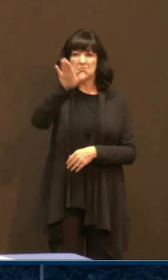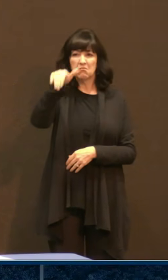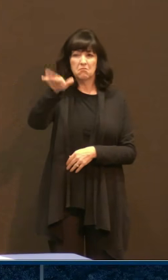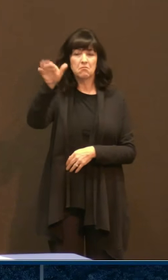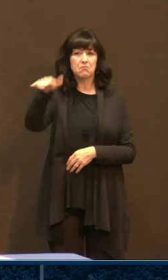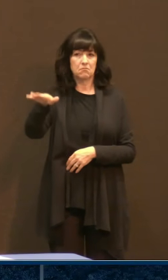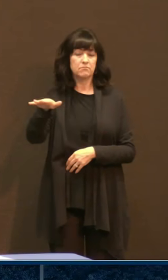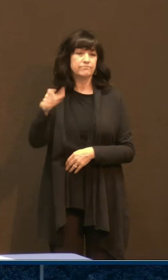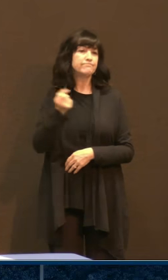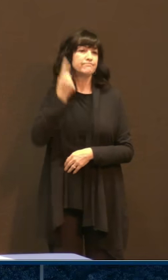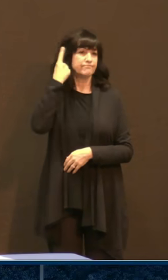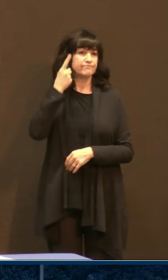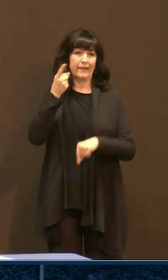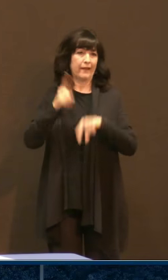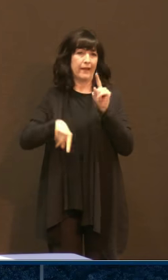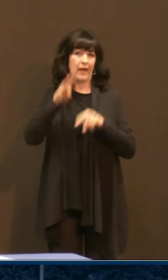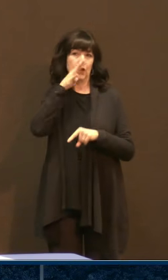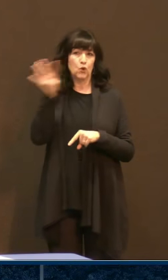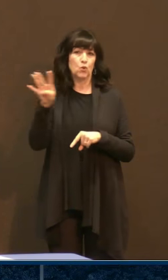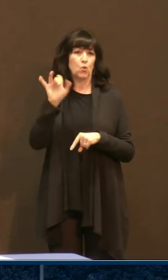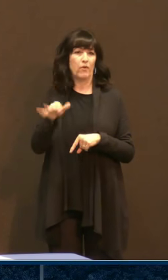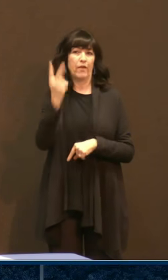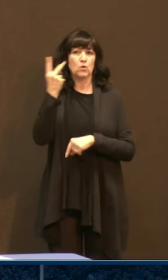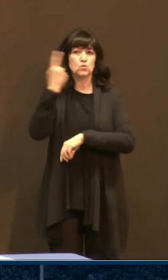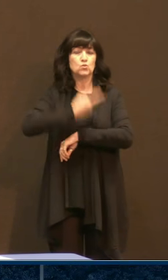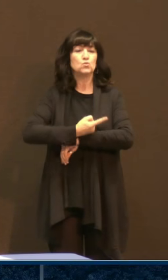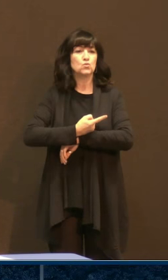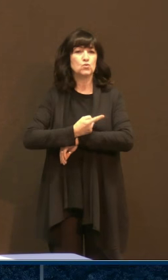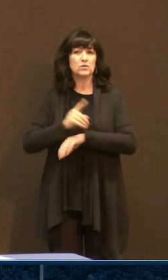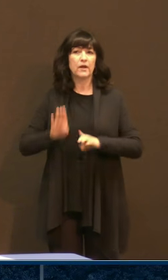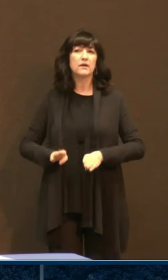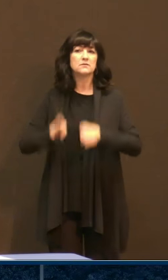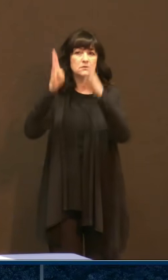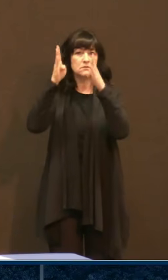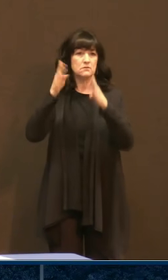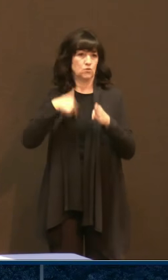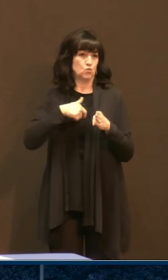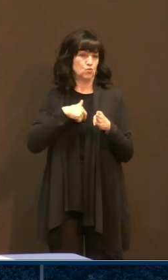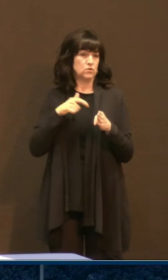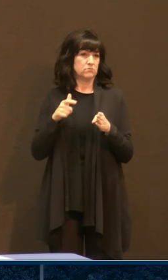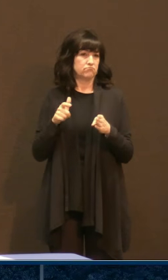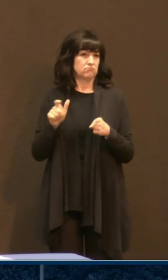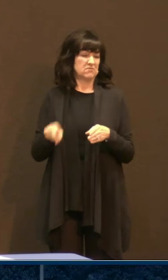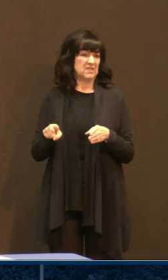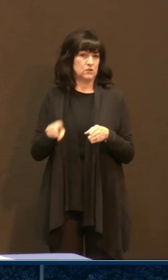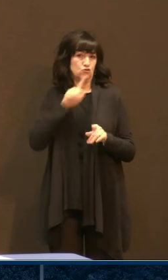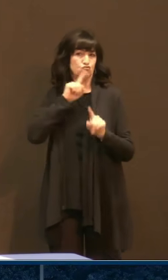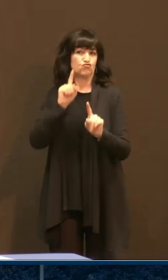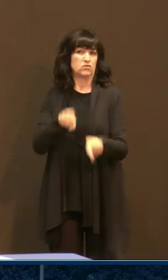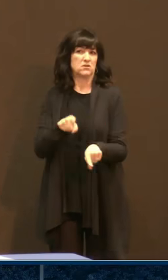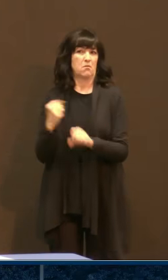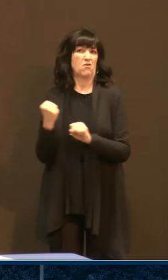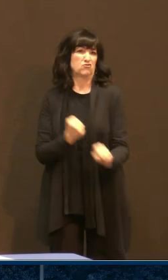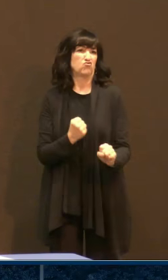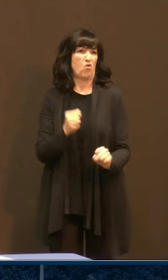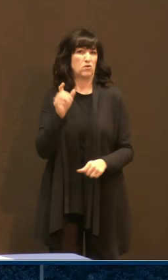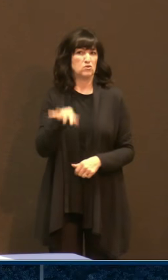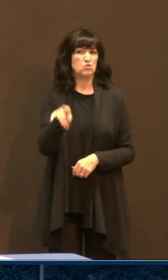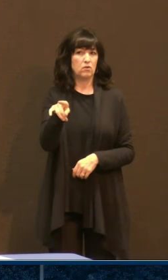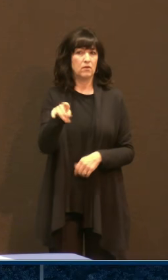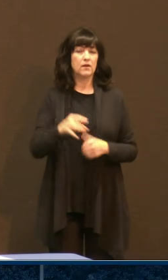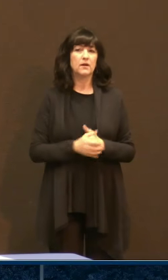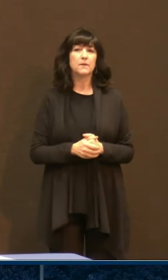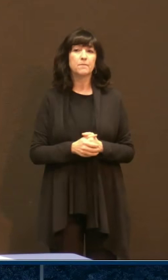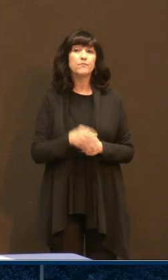ignore those spikes, and in fact we have to respond strongly to them. And that's where the next slide takes you to the